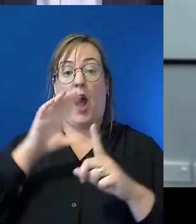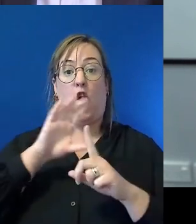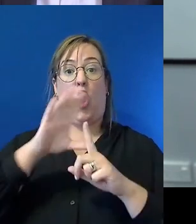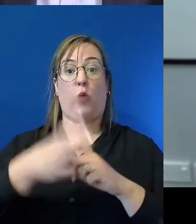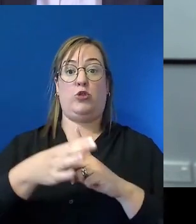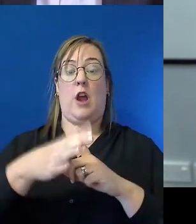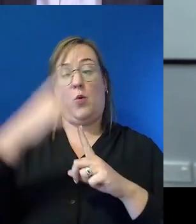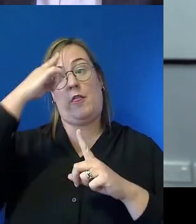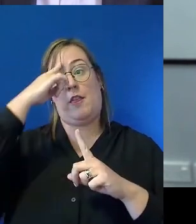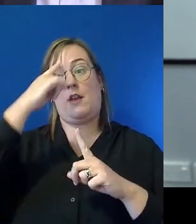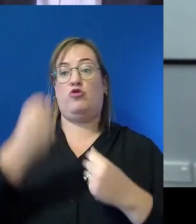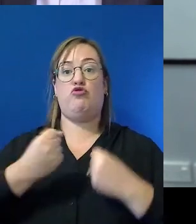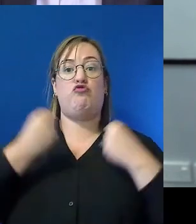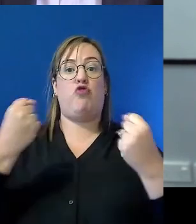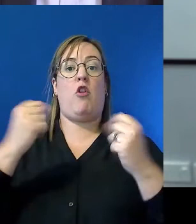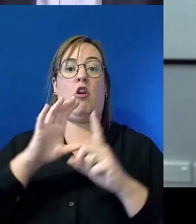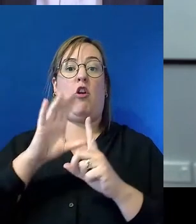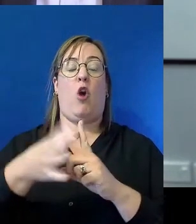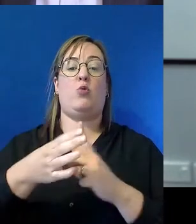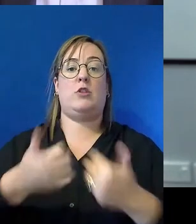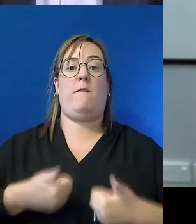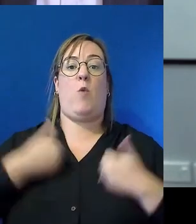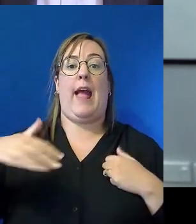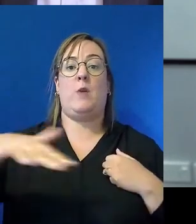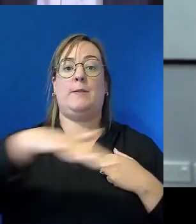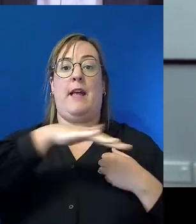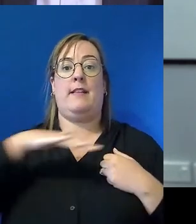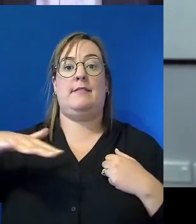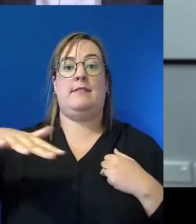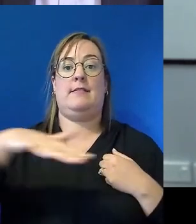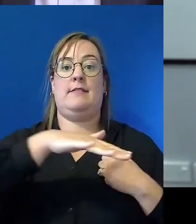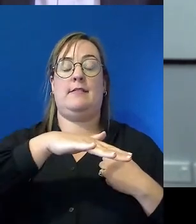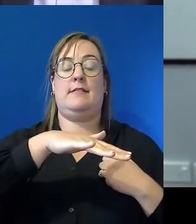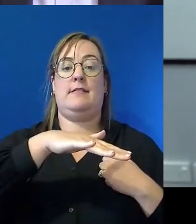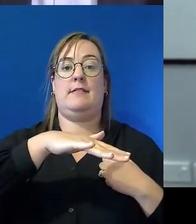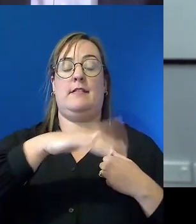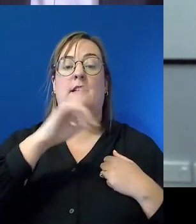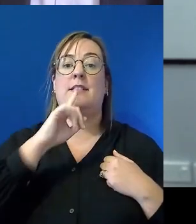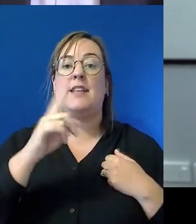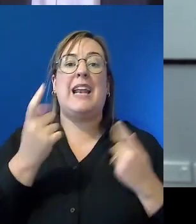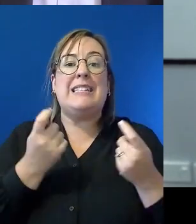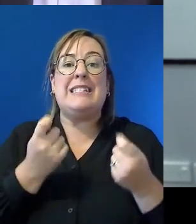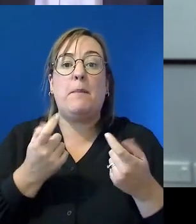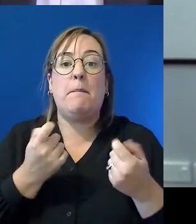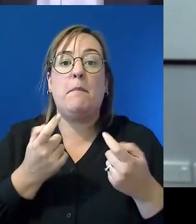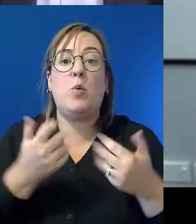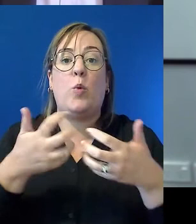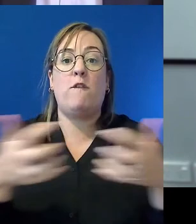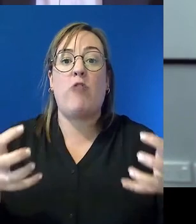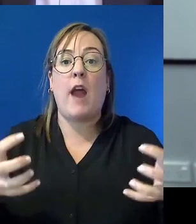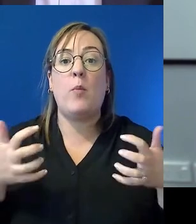Maori space. That's what I mentioned earlier was a kind of simple framework that we've looked